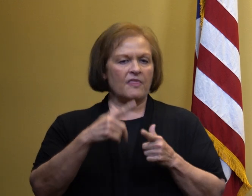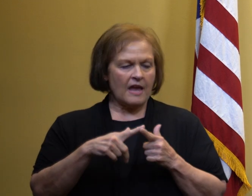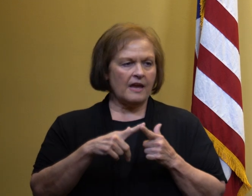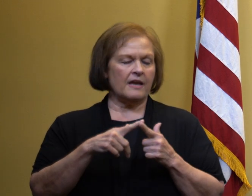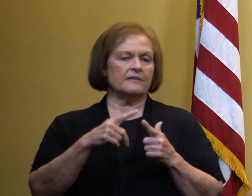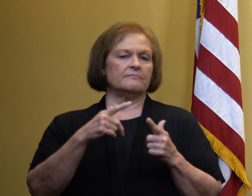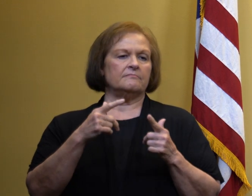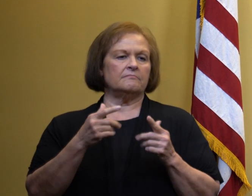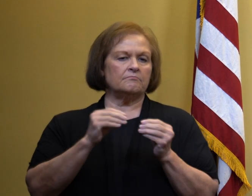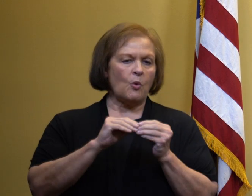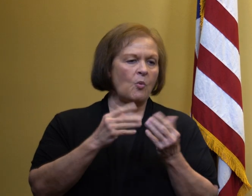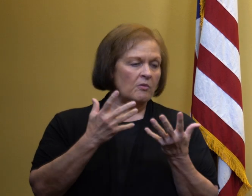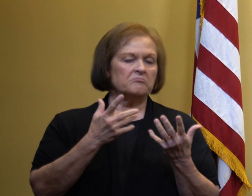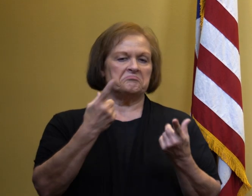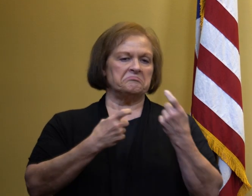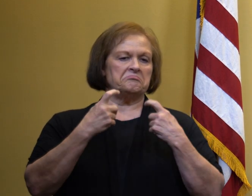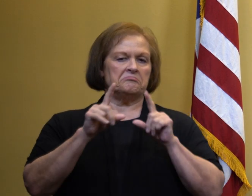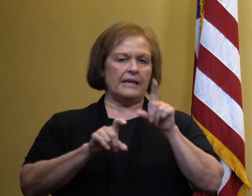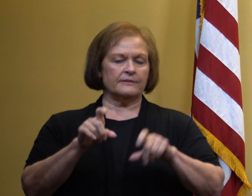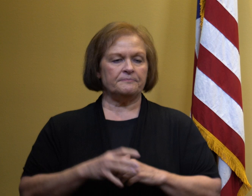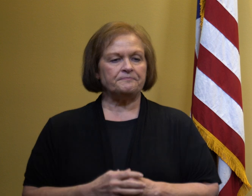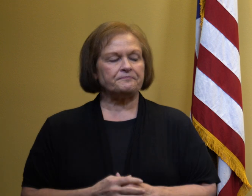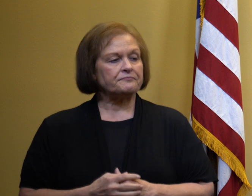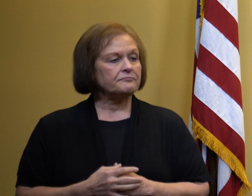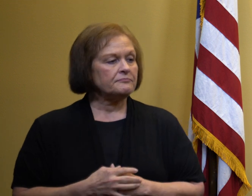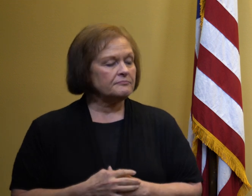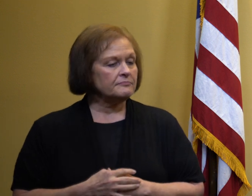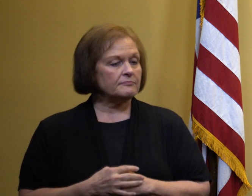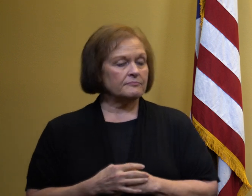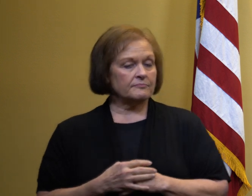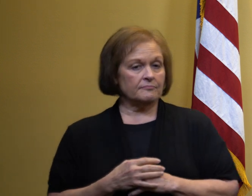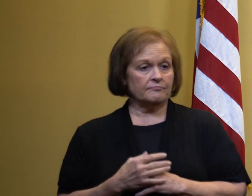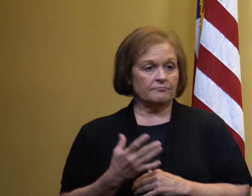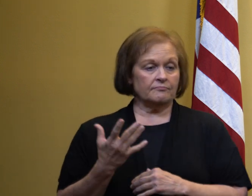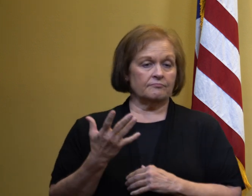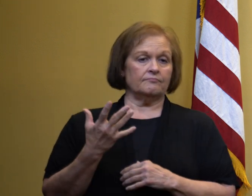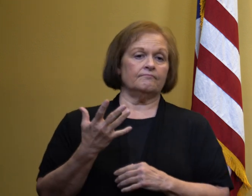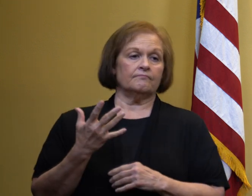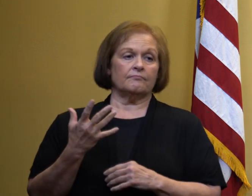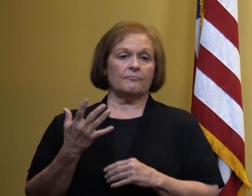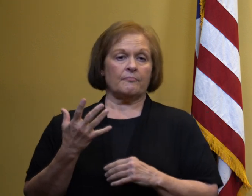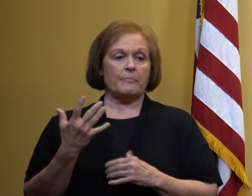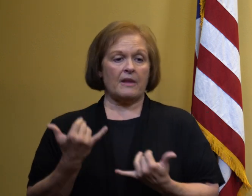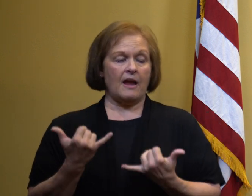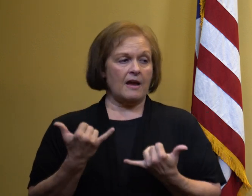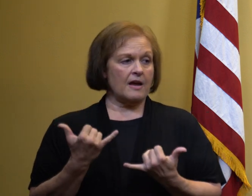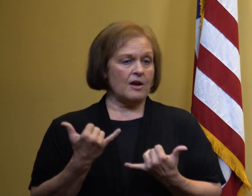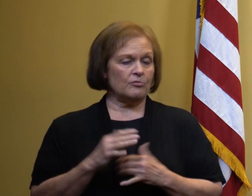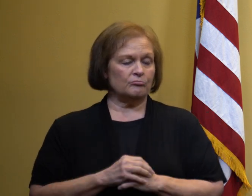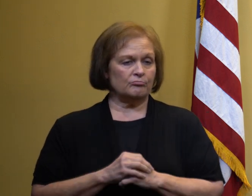into questions and answers. And so with that, if you will just give